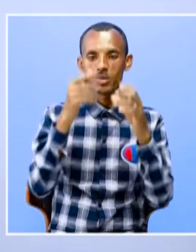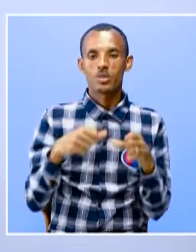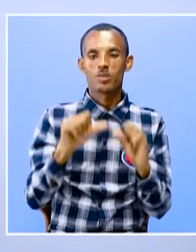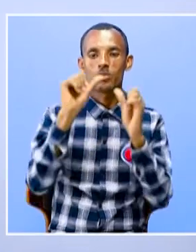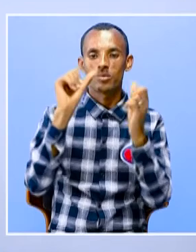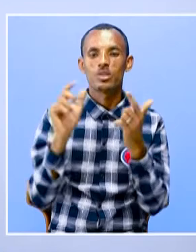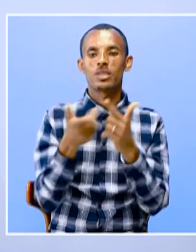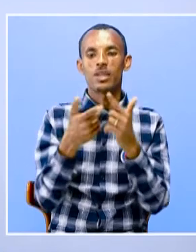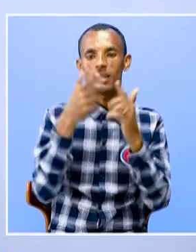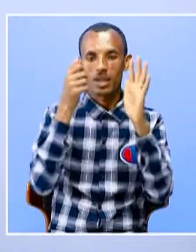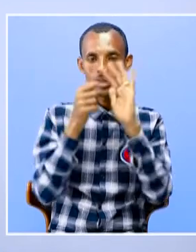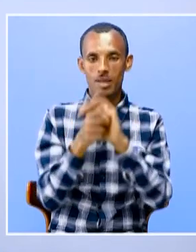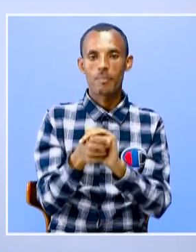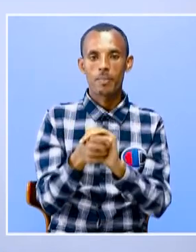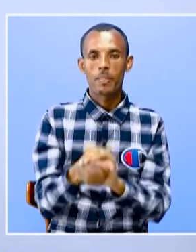second example.